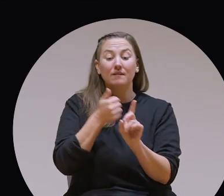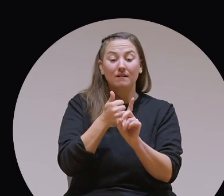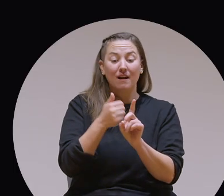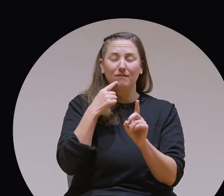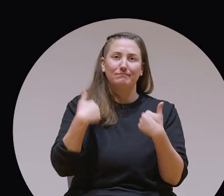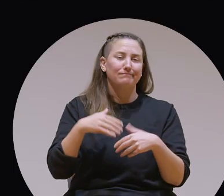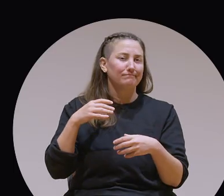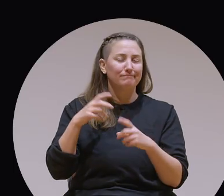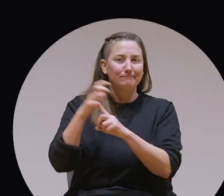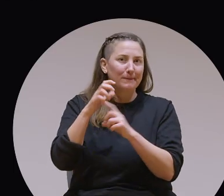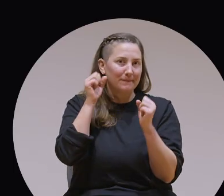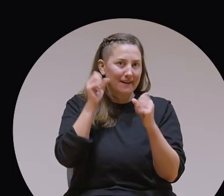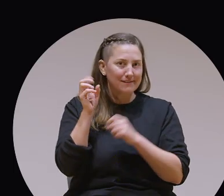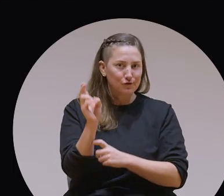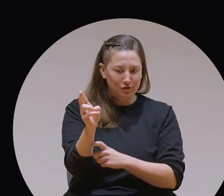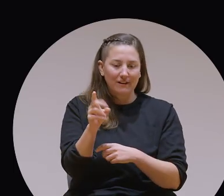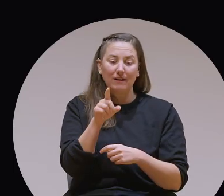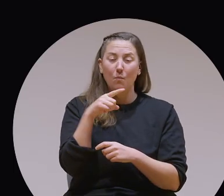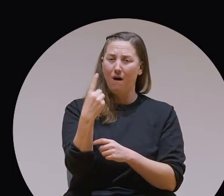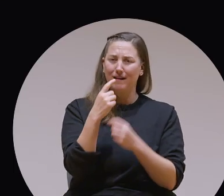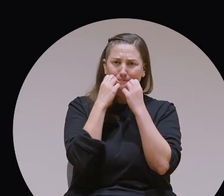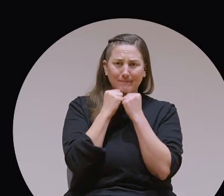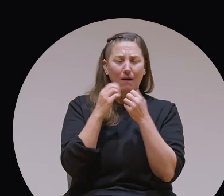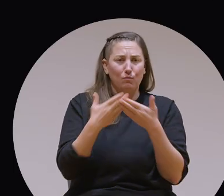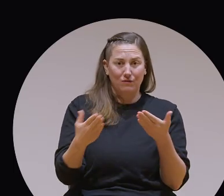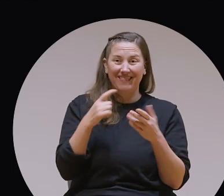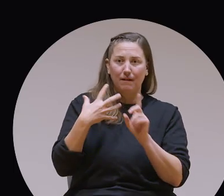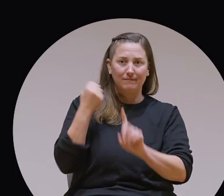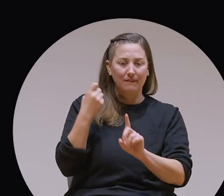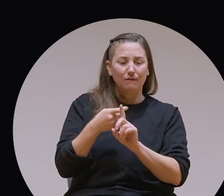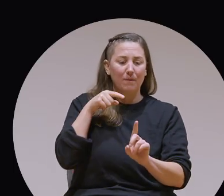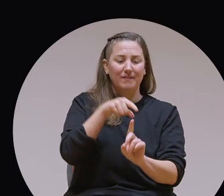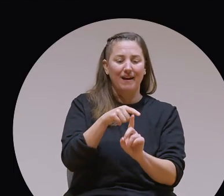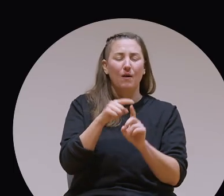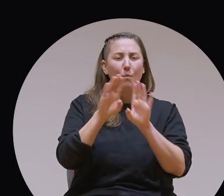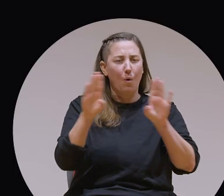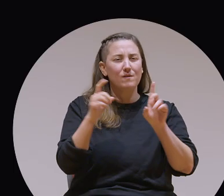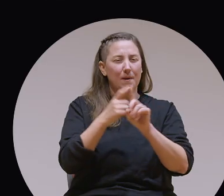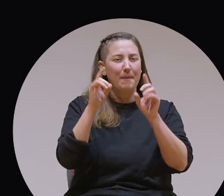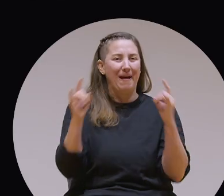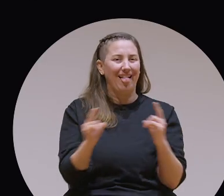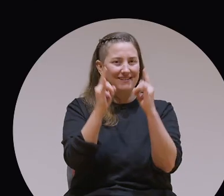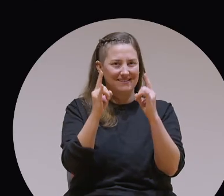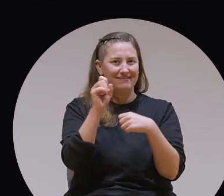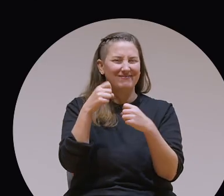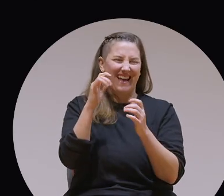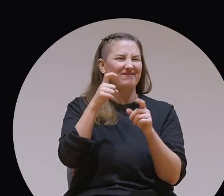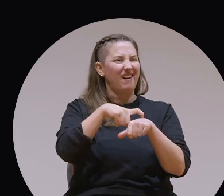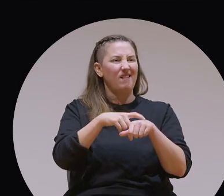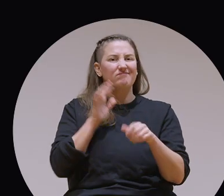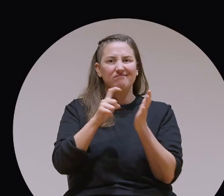wonderful history. This was one of a number of objects which were removed from Nimrud, removed from the walls of the palace during its